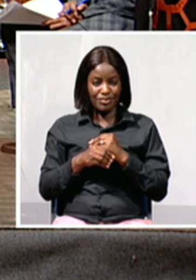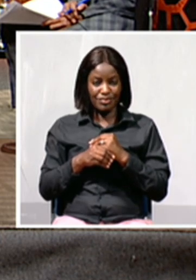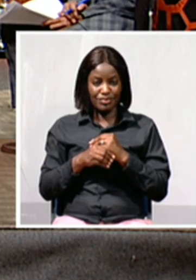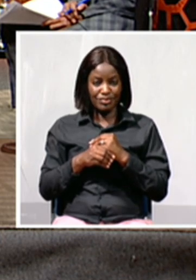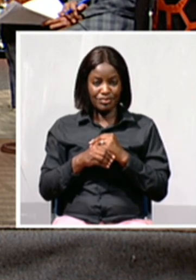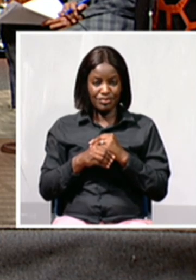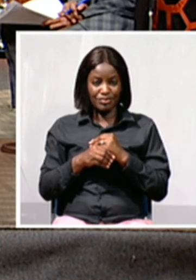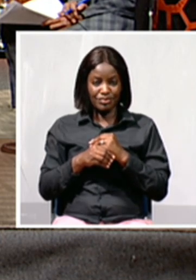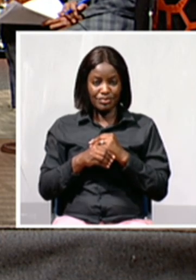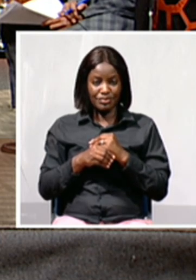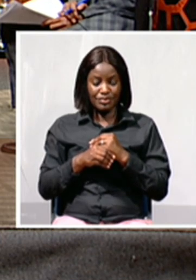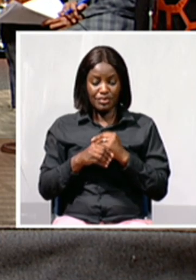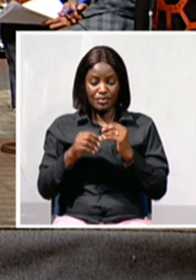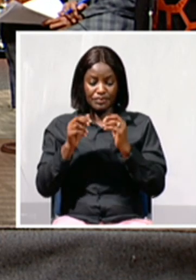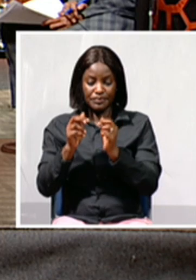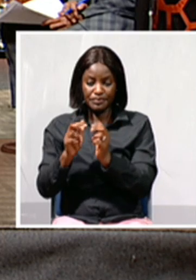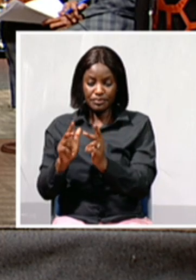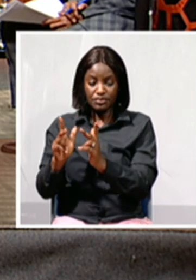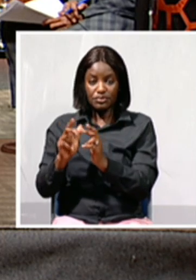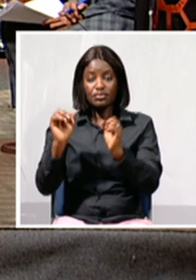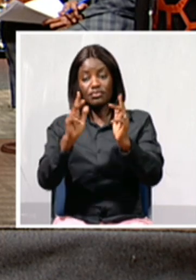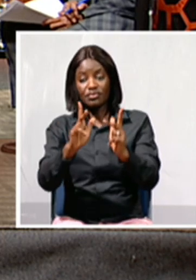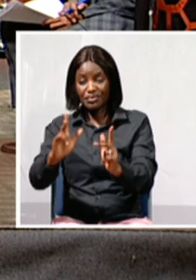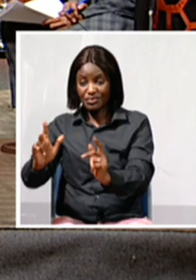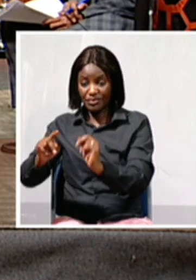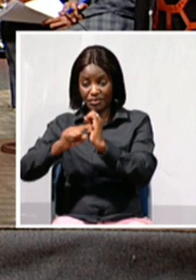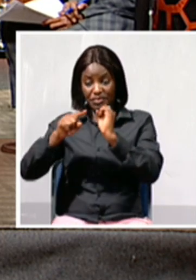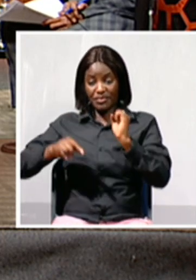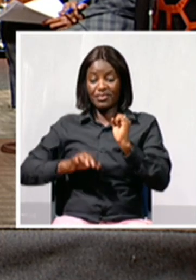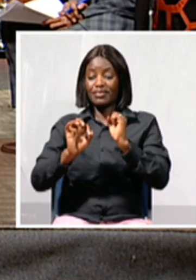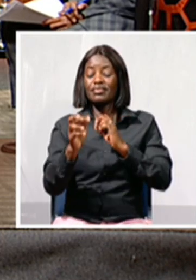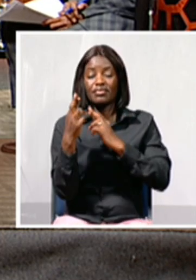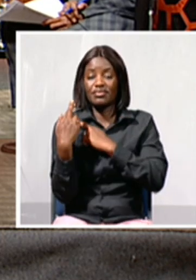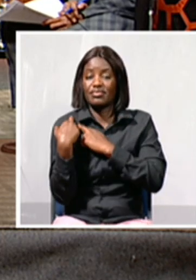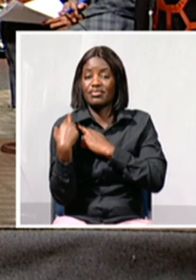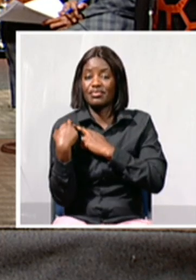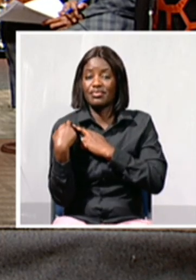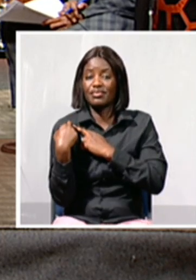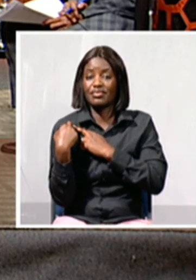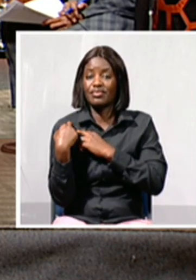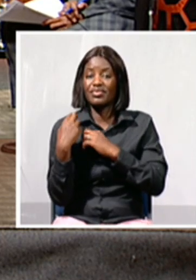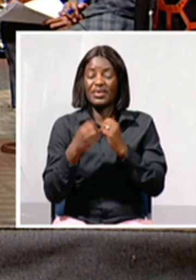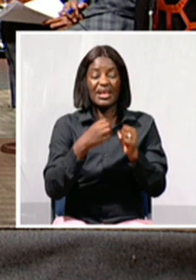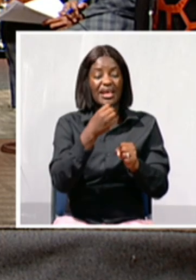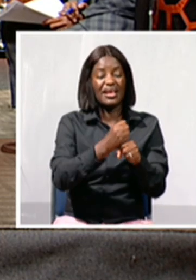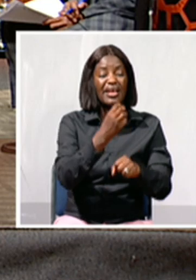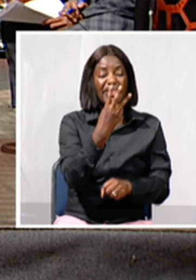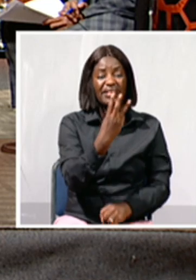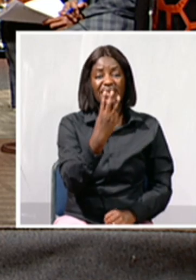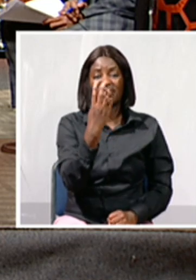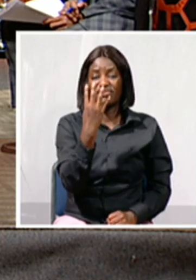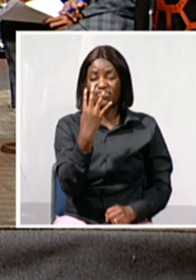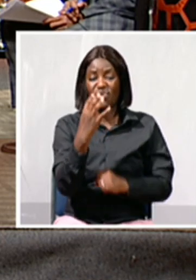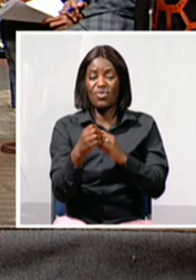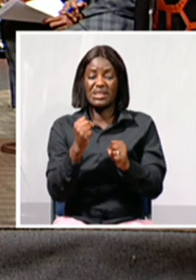a citizen's duty or responsibility to vote. You cannot give me 34 years since